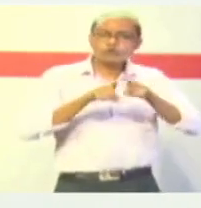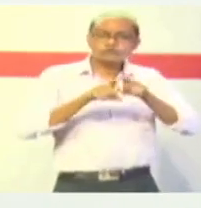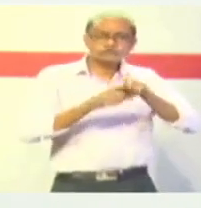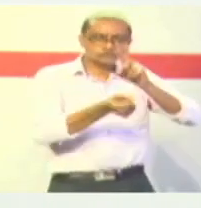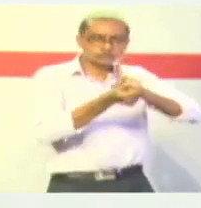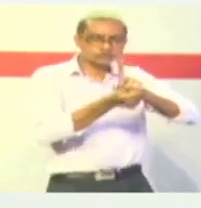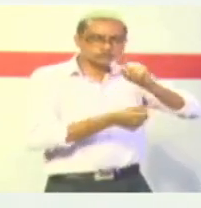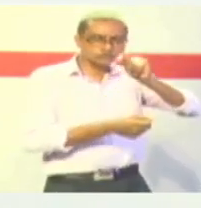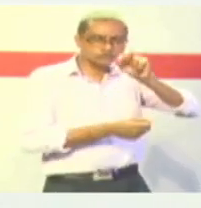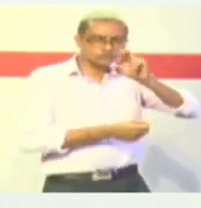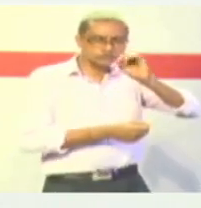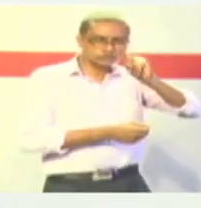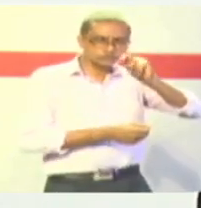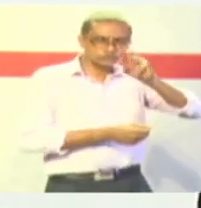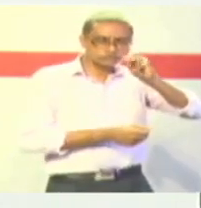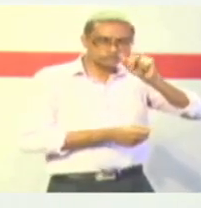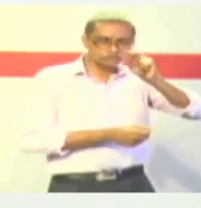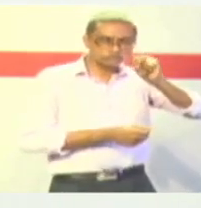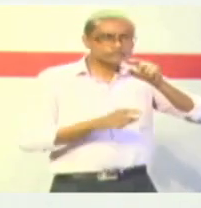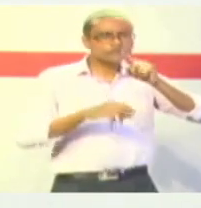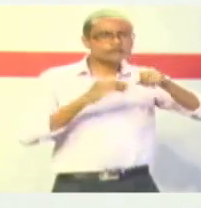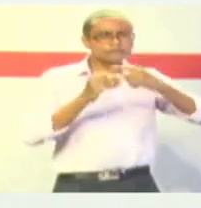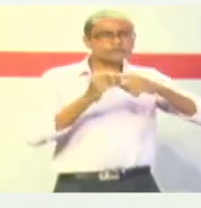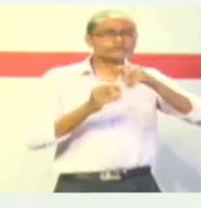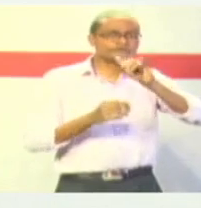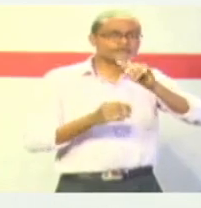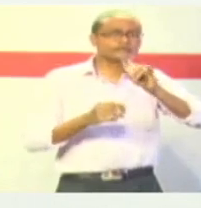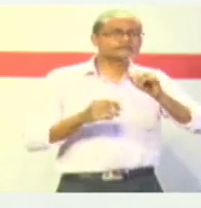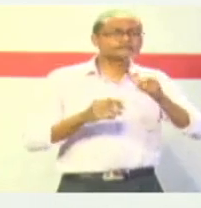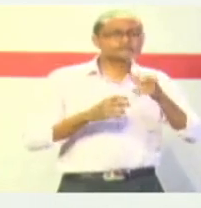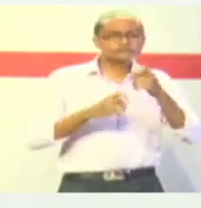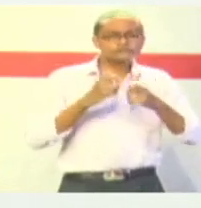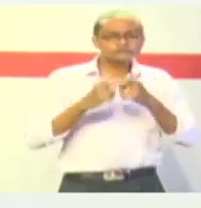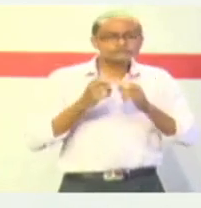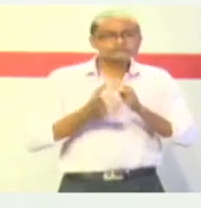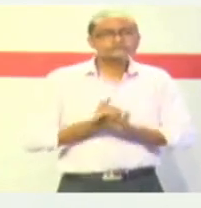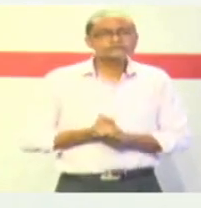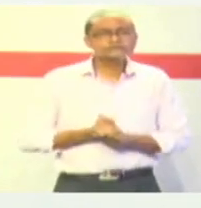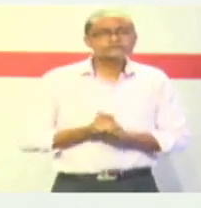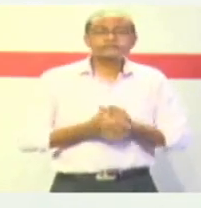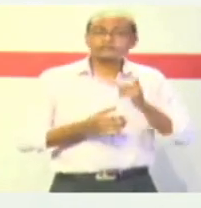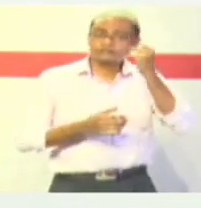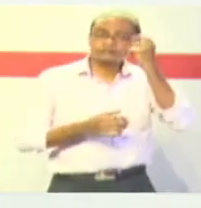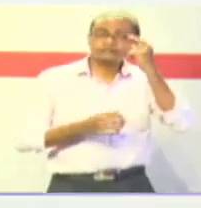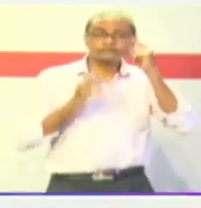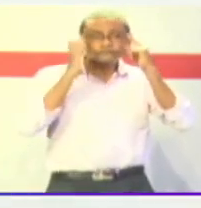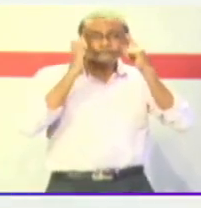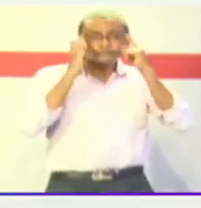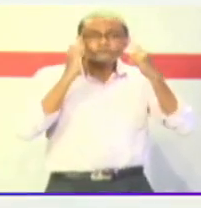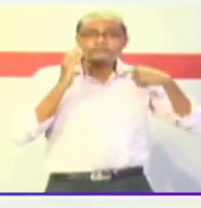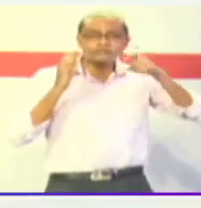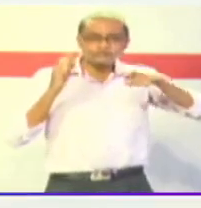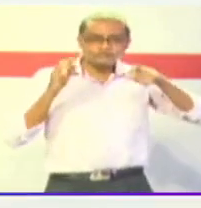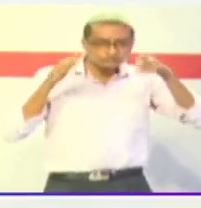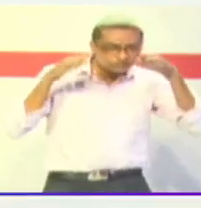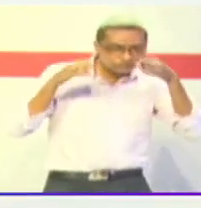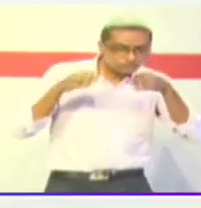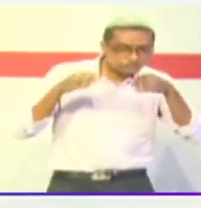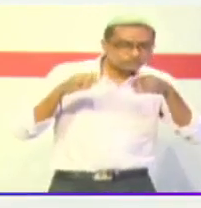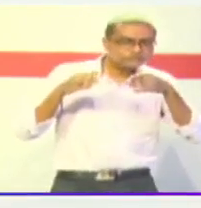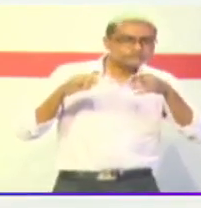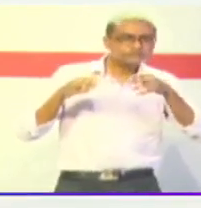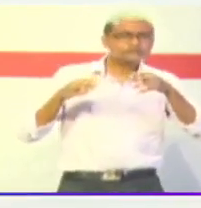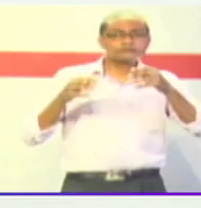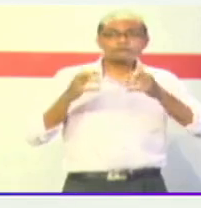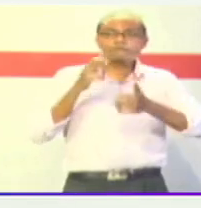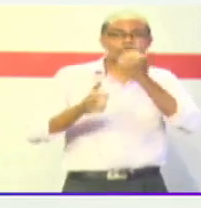Saturday as it relates to that particular incident that occurred. It's a matter of focusing on the exception, and as I said, 98% of the